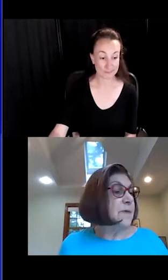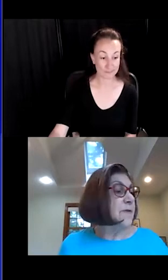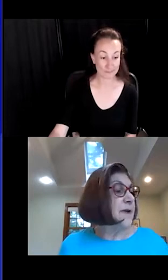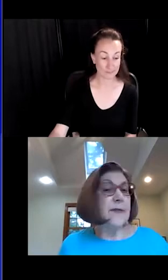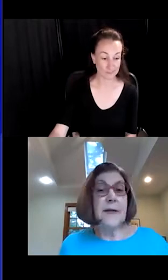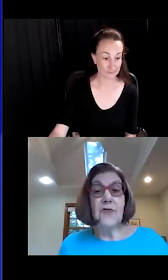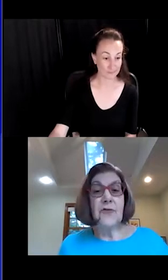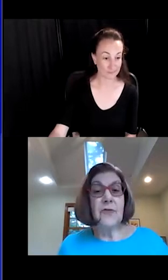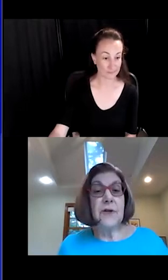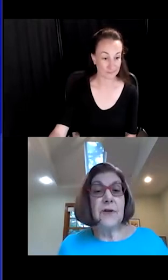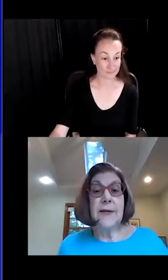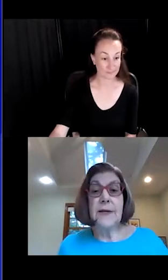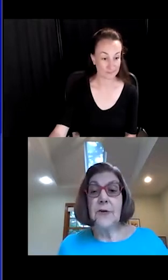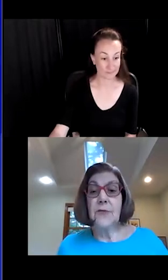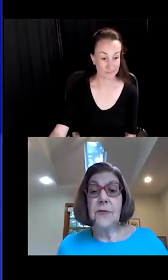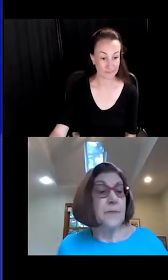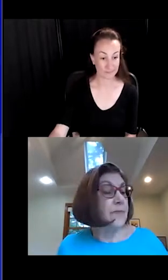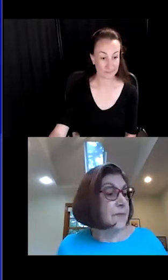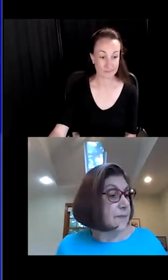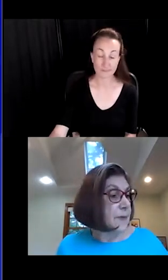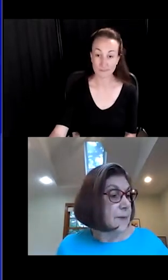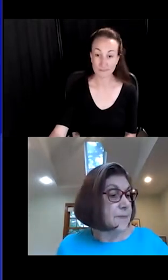Most people think that it's 2 to 10 years.